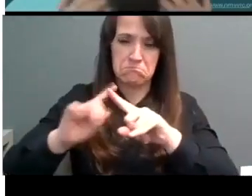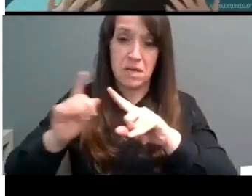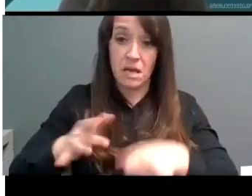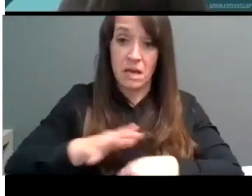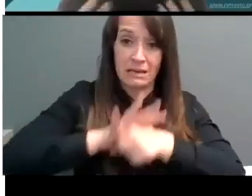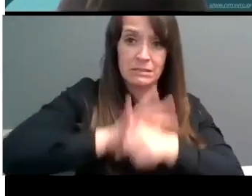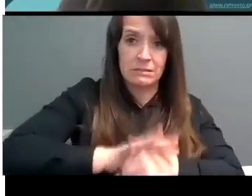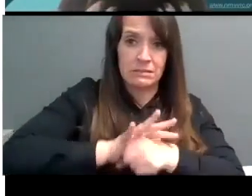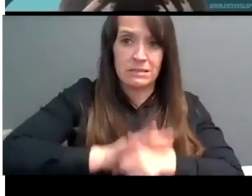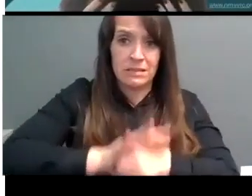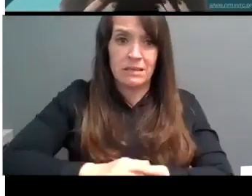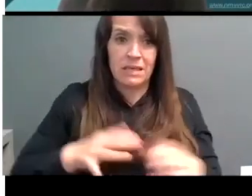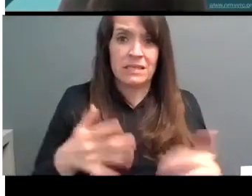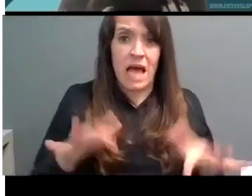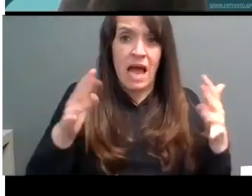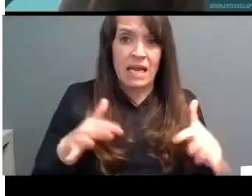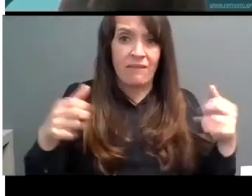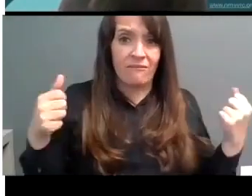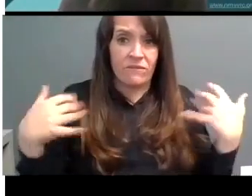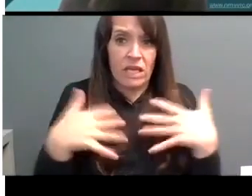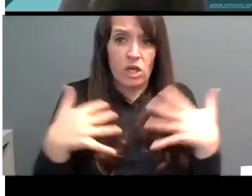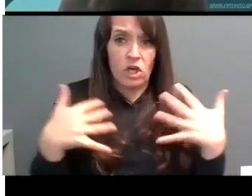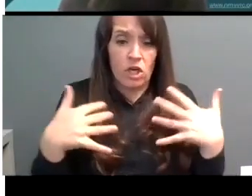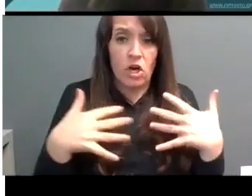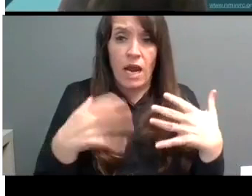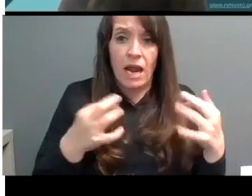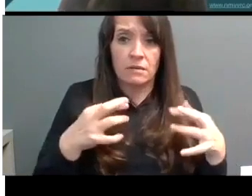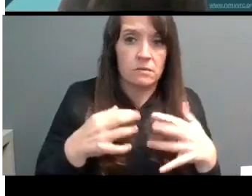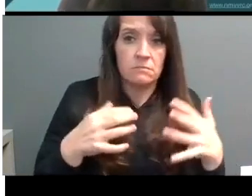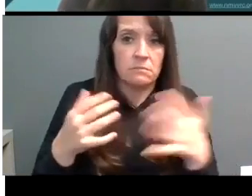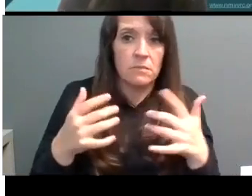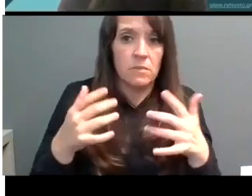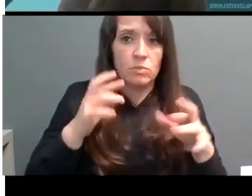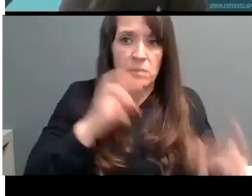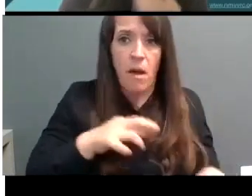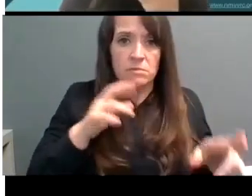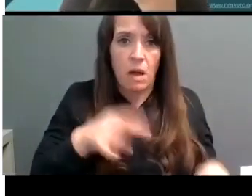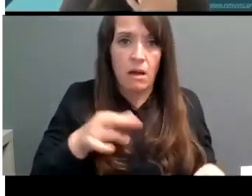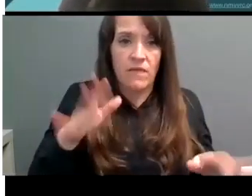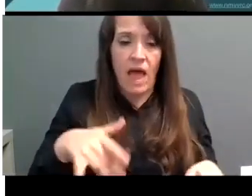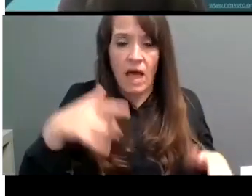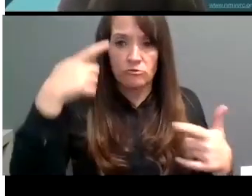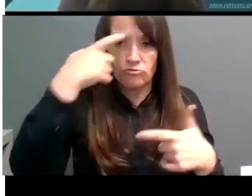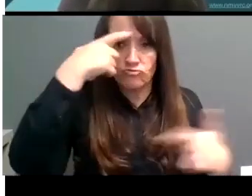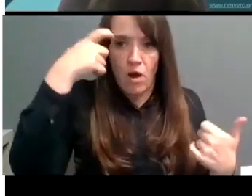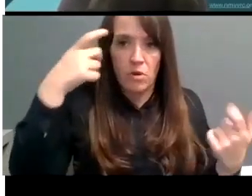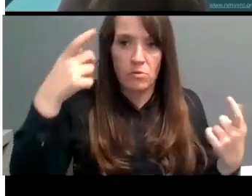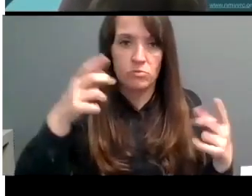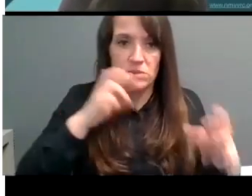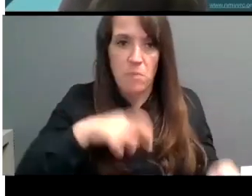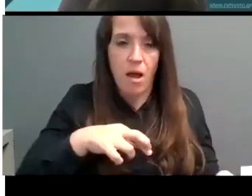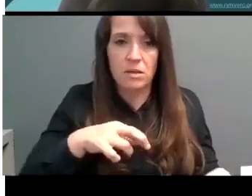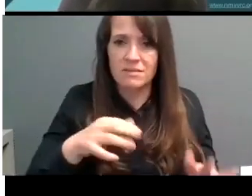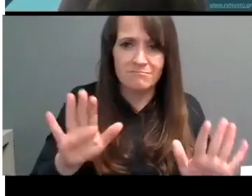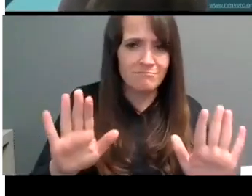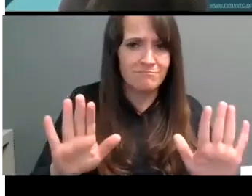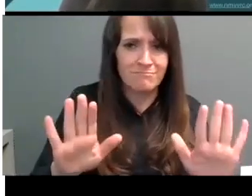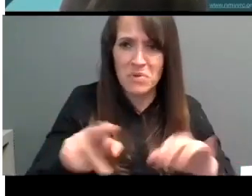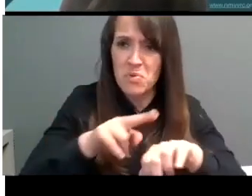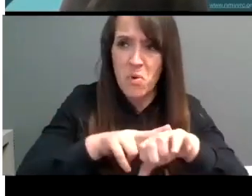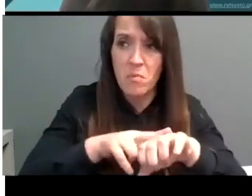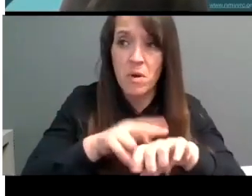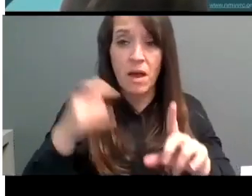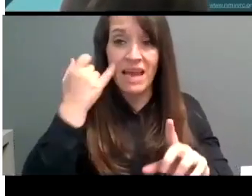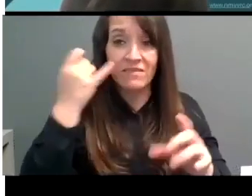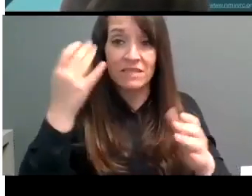lot of very heightened trauma responses in an individual. And if someone isn't informed about those and educated about those, that